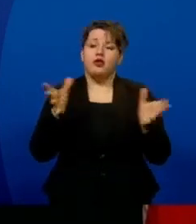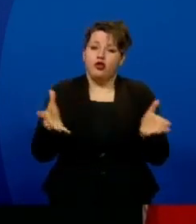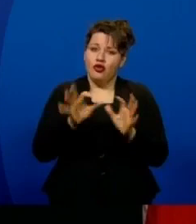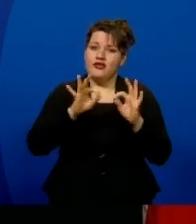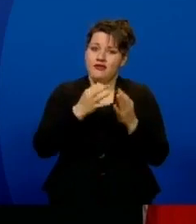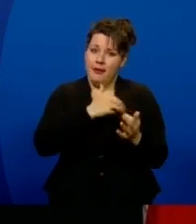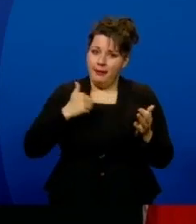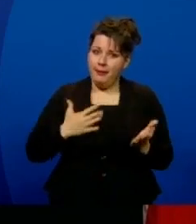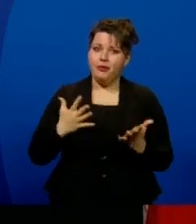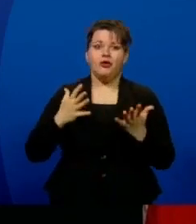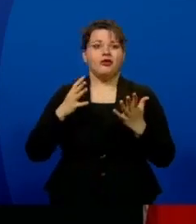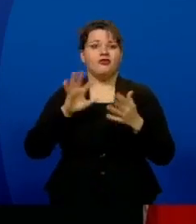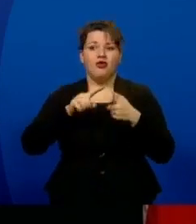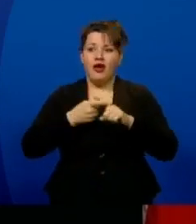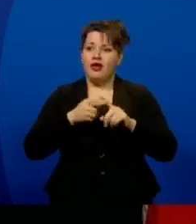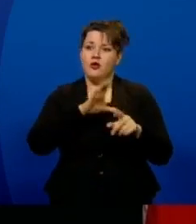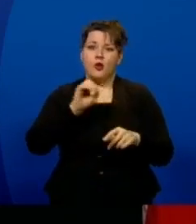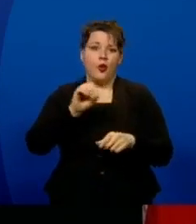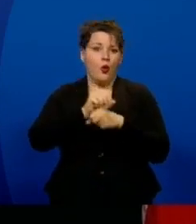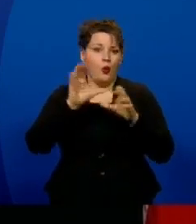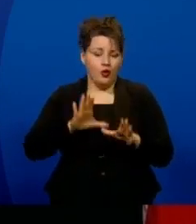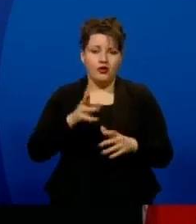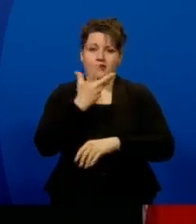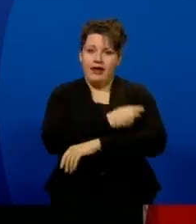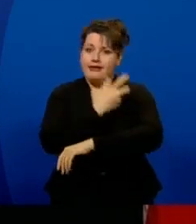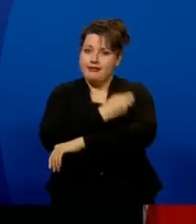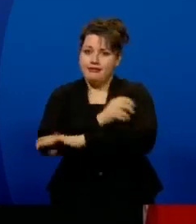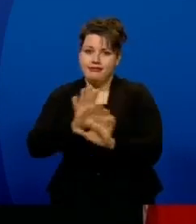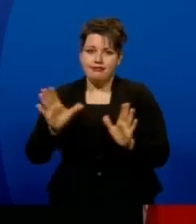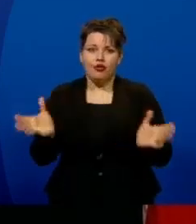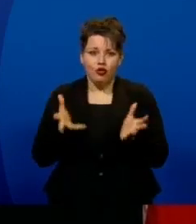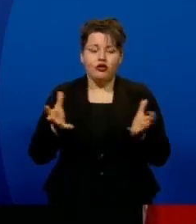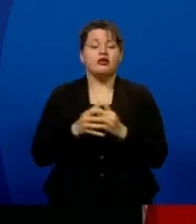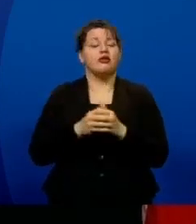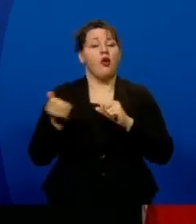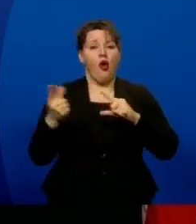family members, friends, and coworkers to do the same. And we're all in